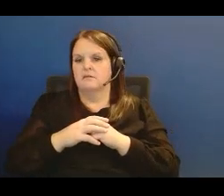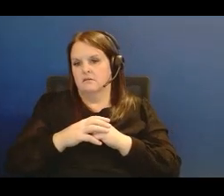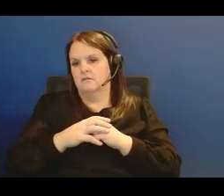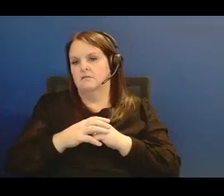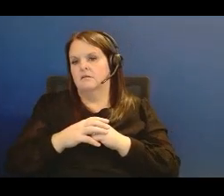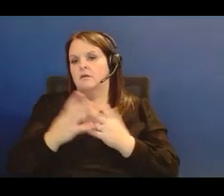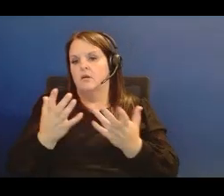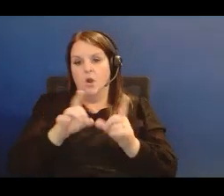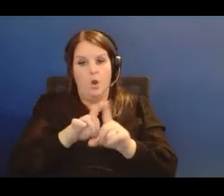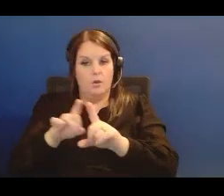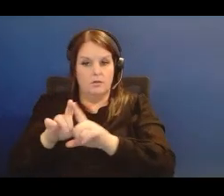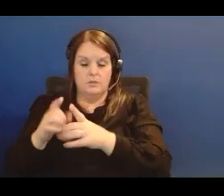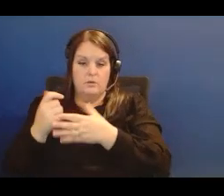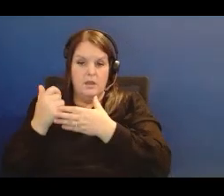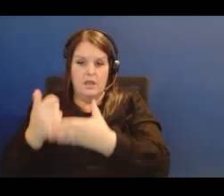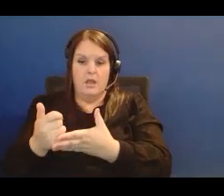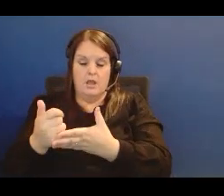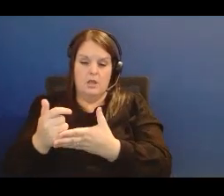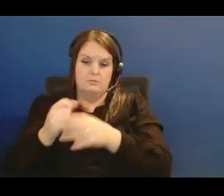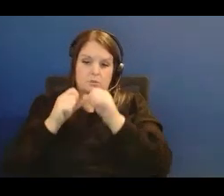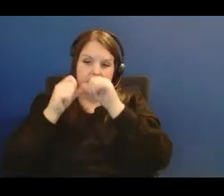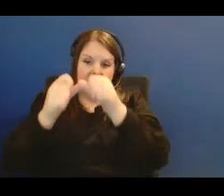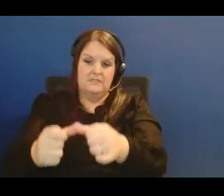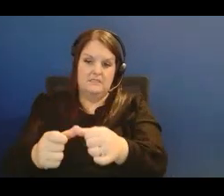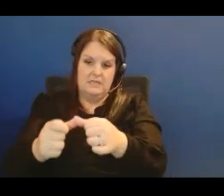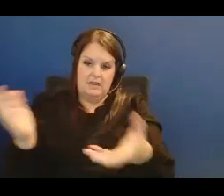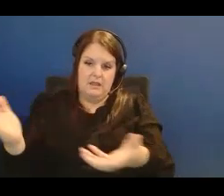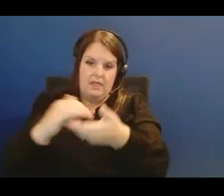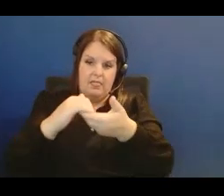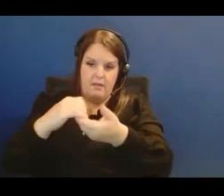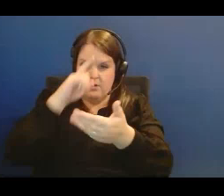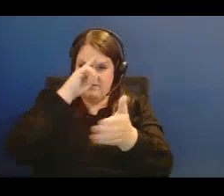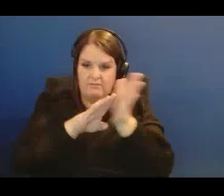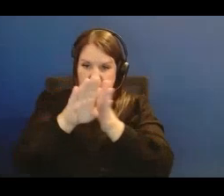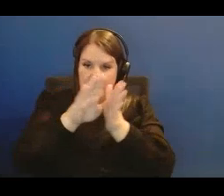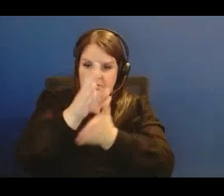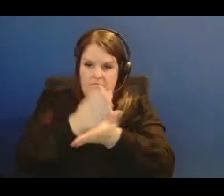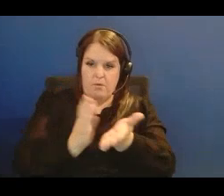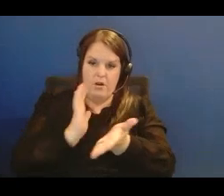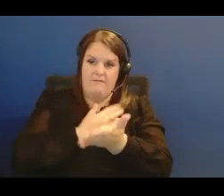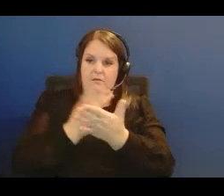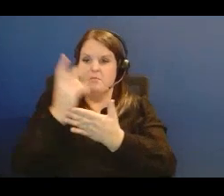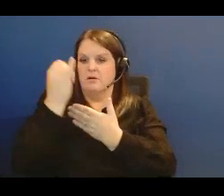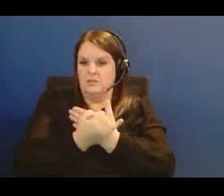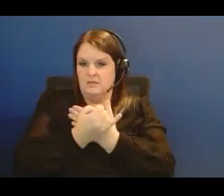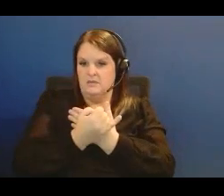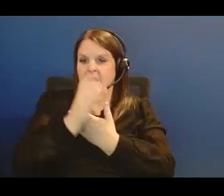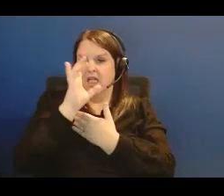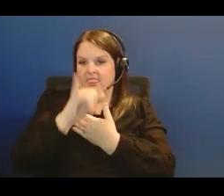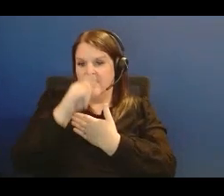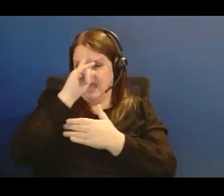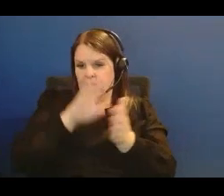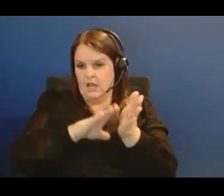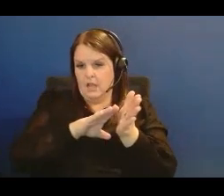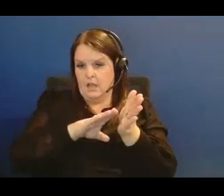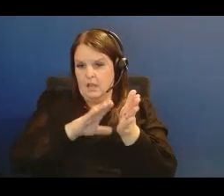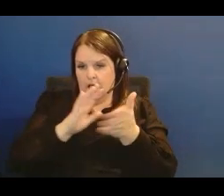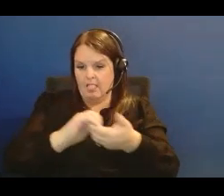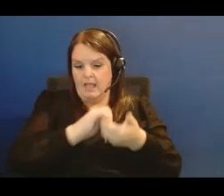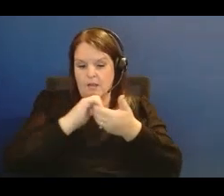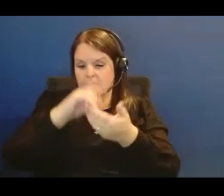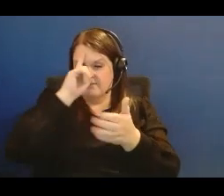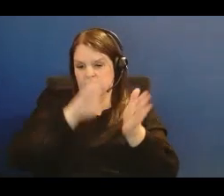which also helps to sustain the collaborative development phase of our project. That collaborative development phase is